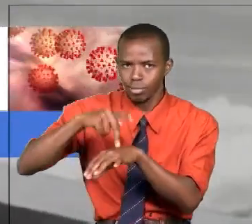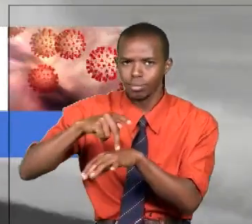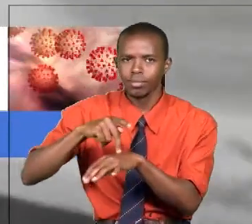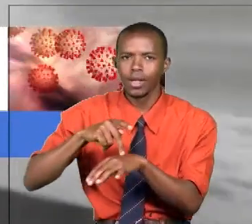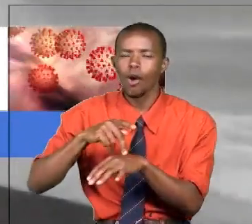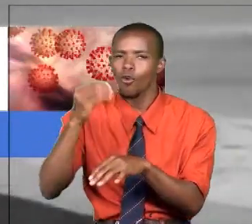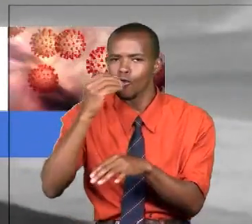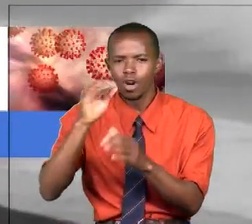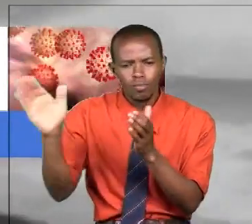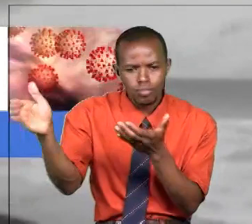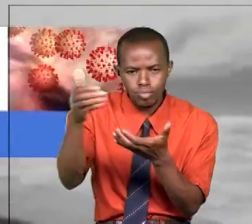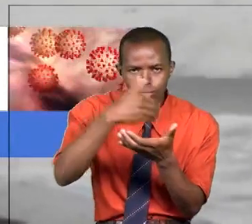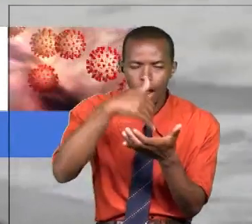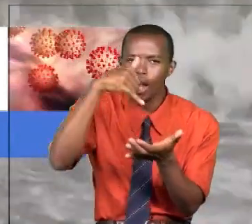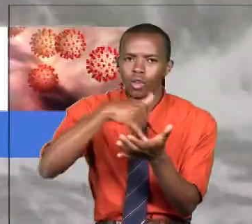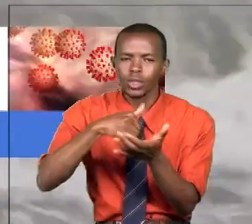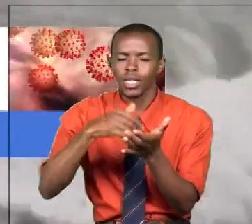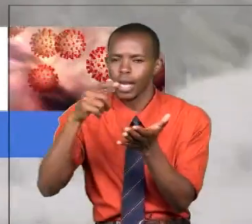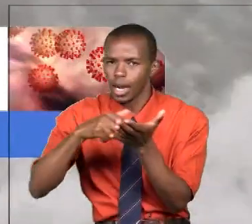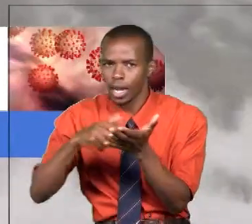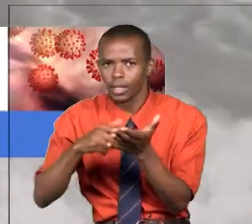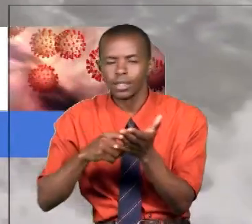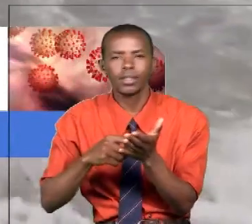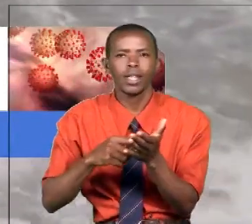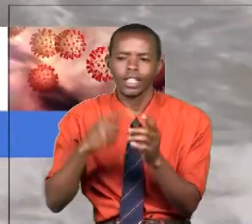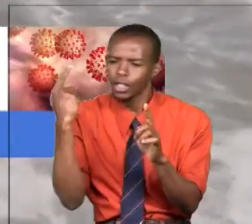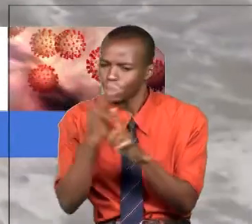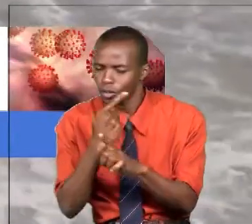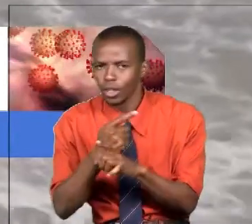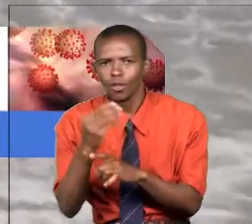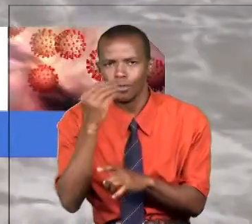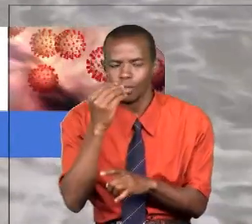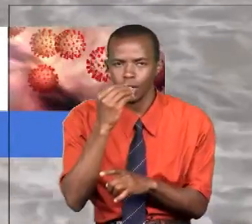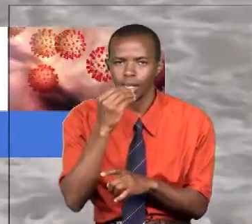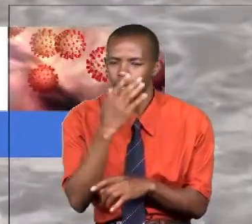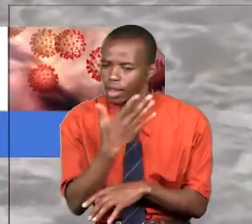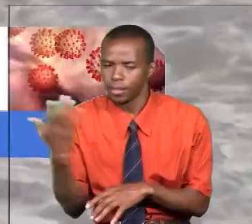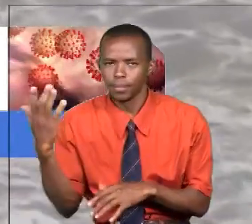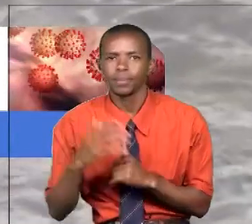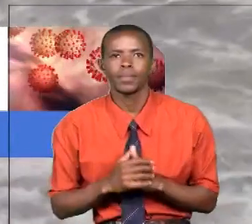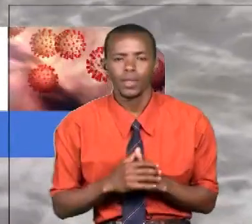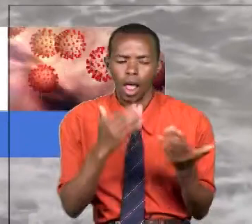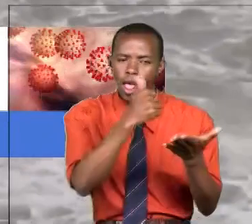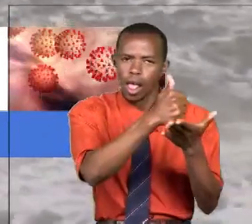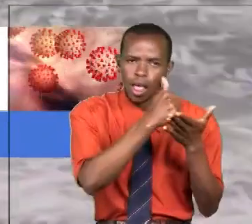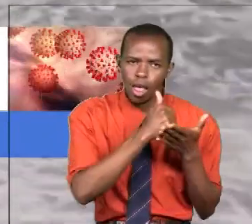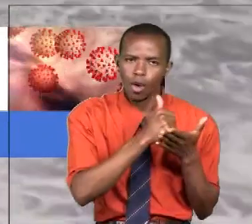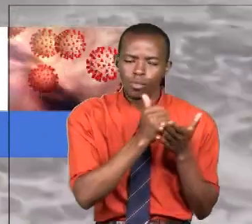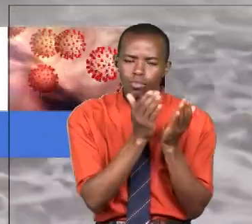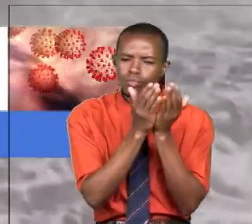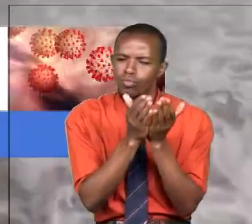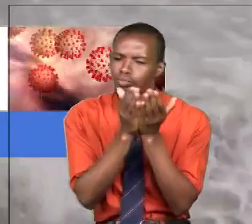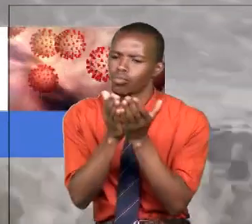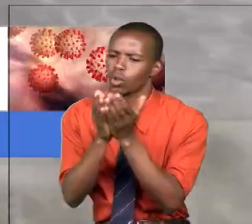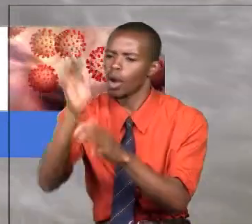gathered food packages, including rice, canned food, and other instant noodles. The relief supplies are being shipped to the